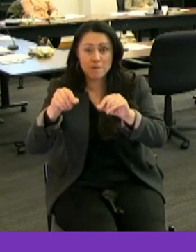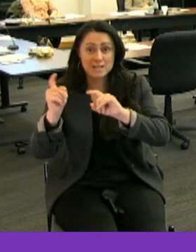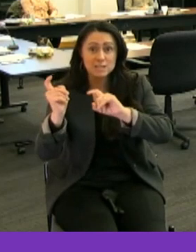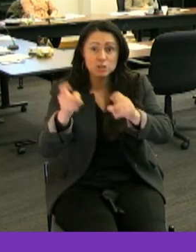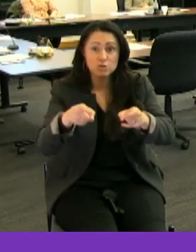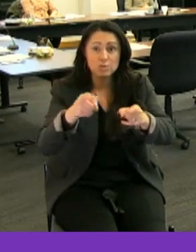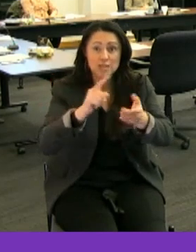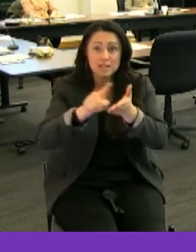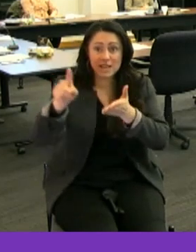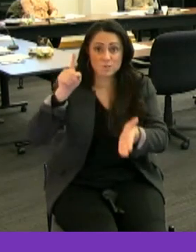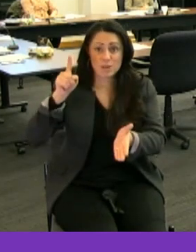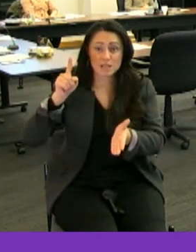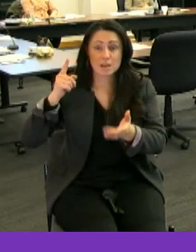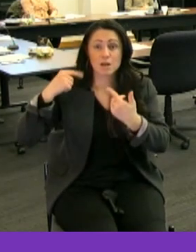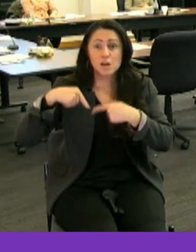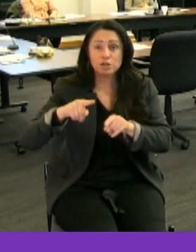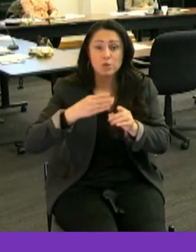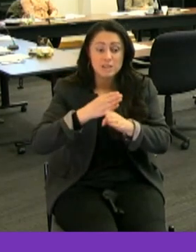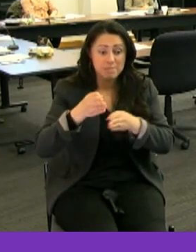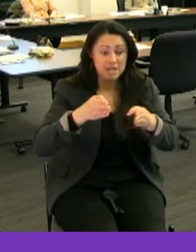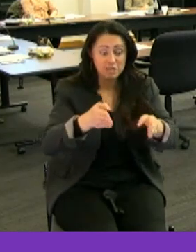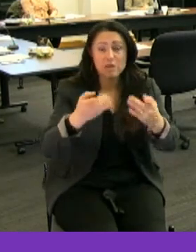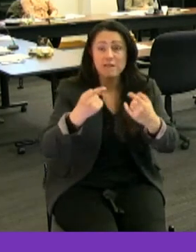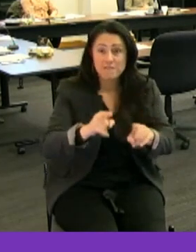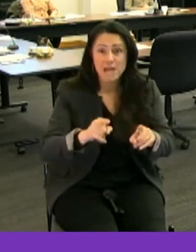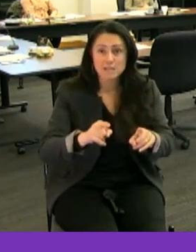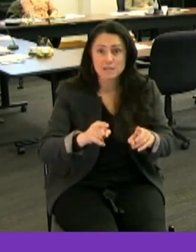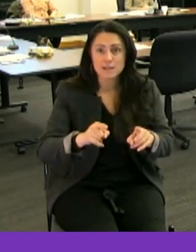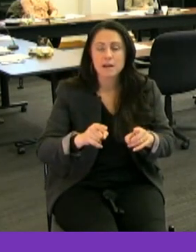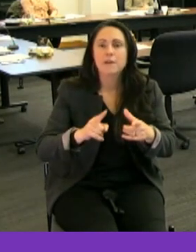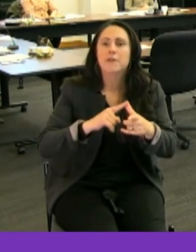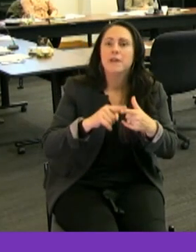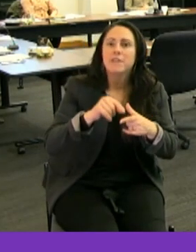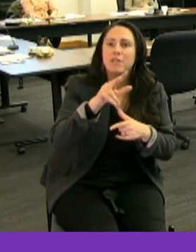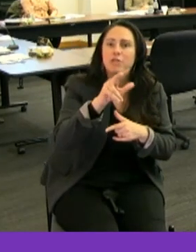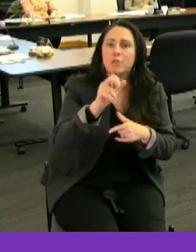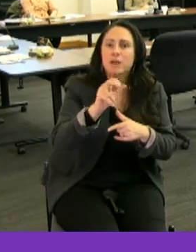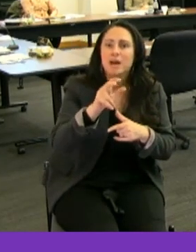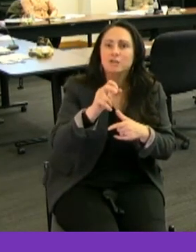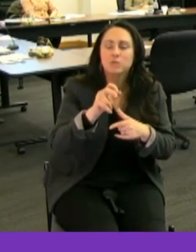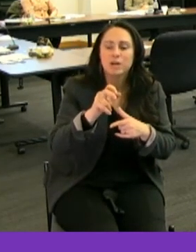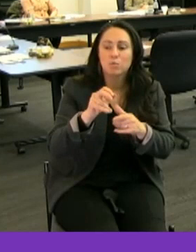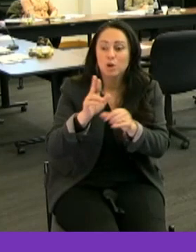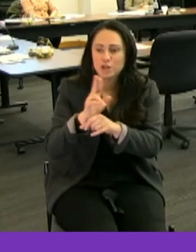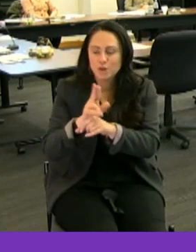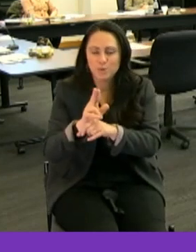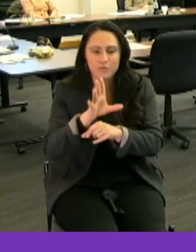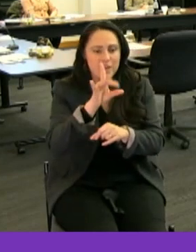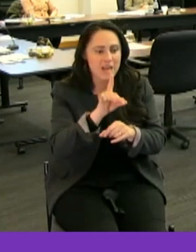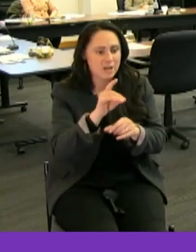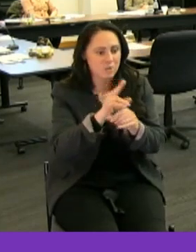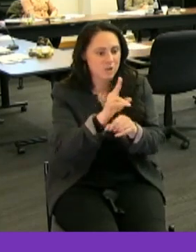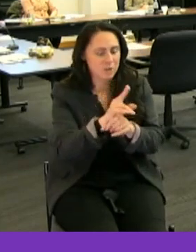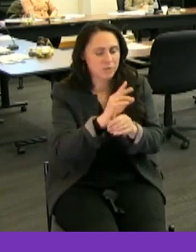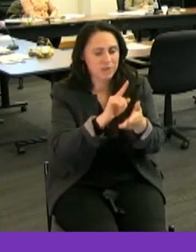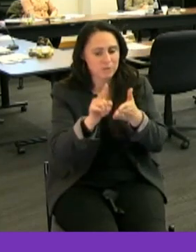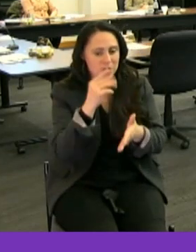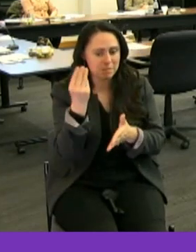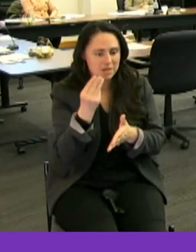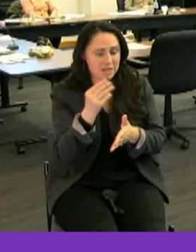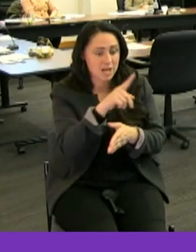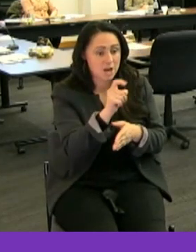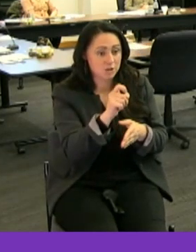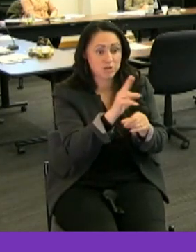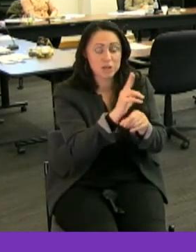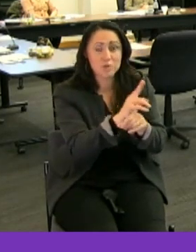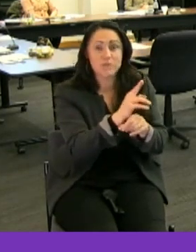week during kind of like the Main Street kind of event. And then 300 were redeemed, 8 were redeemed last Monday, and 100 were redeemed